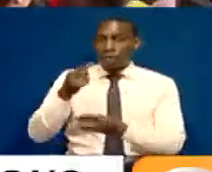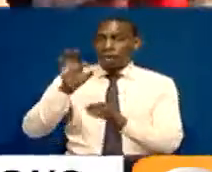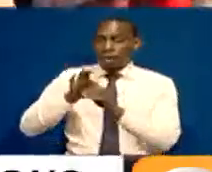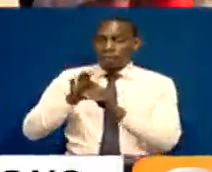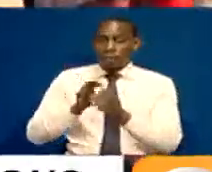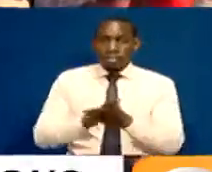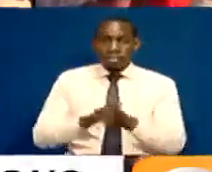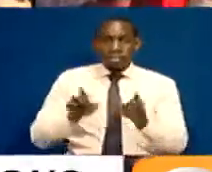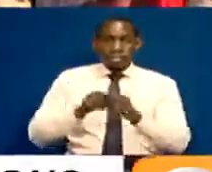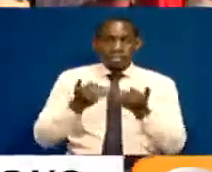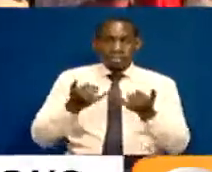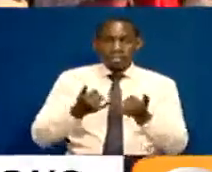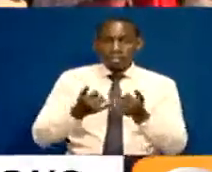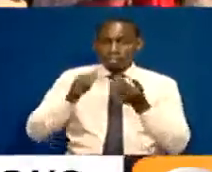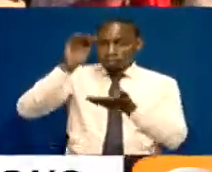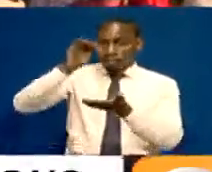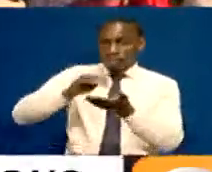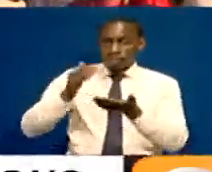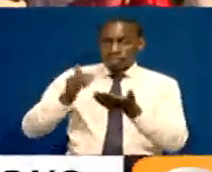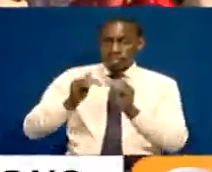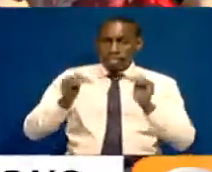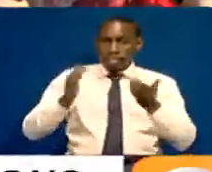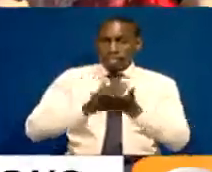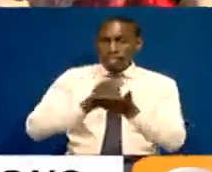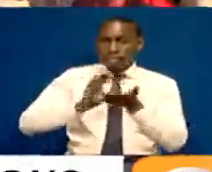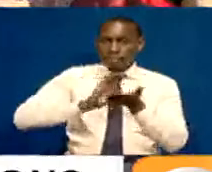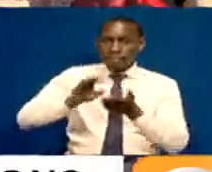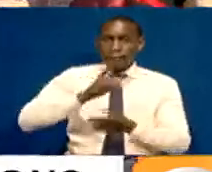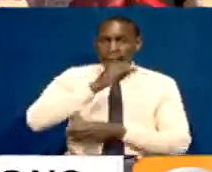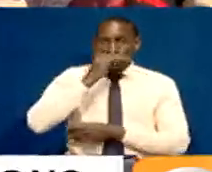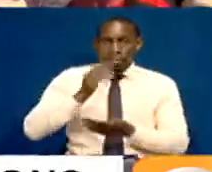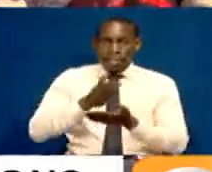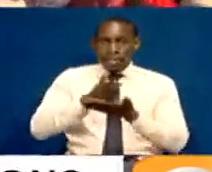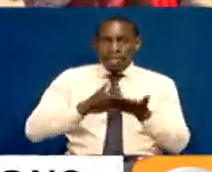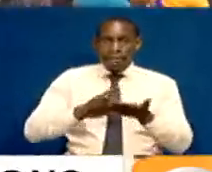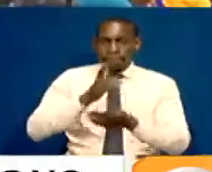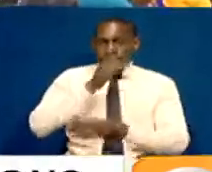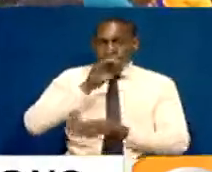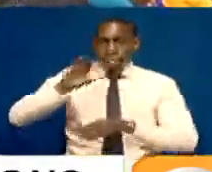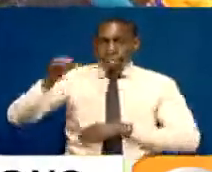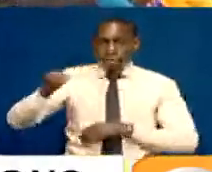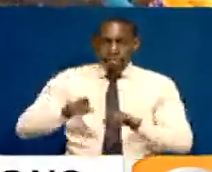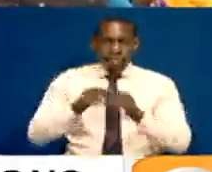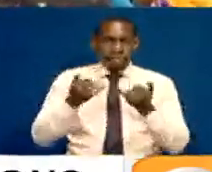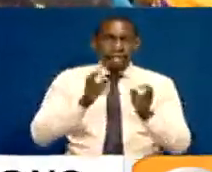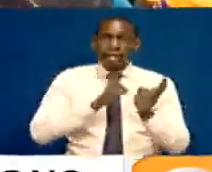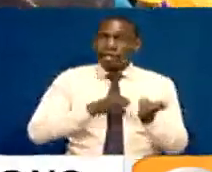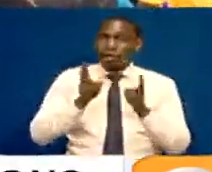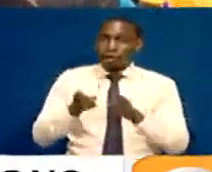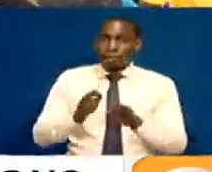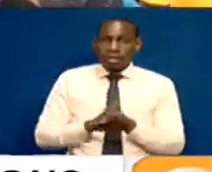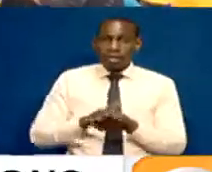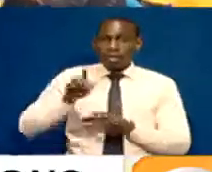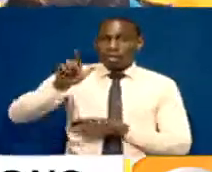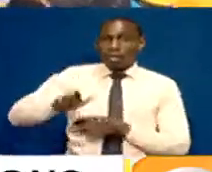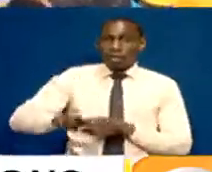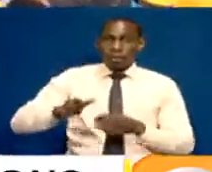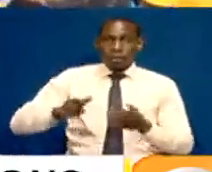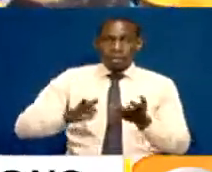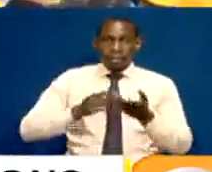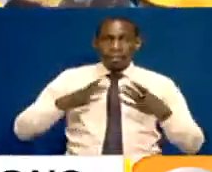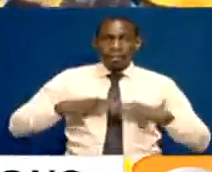vote would see a reduction in the equitable share allocated to arid and semi-arid counties, which naturally have lower